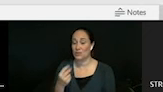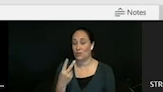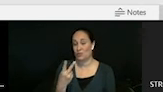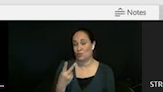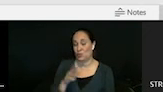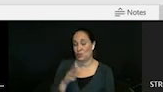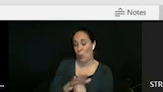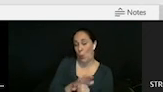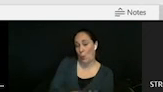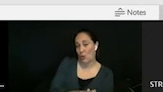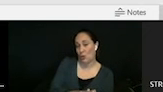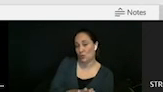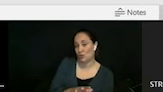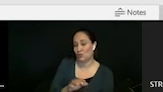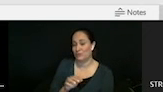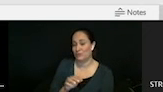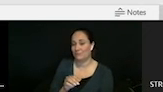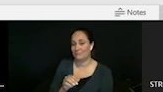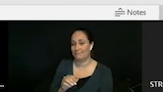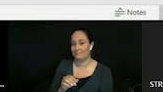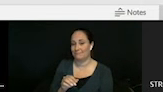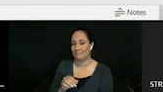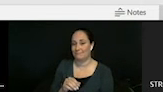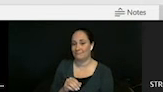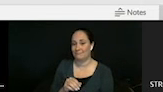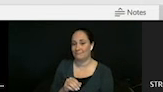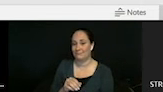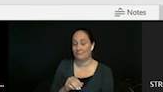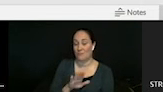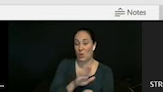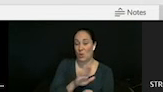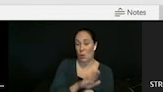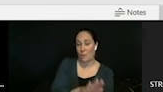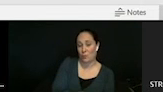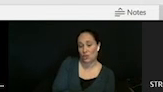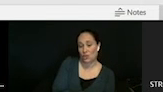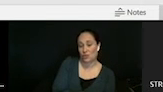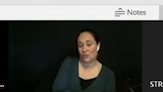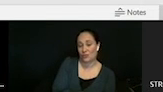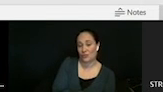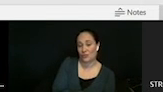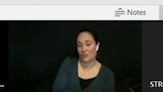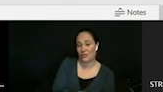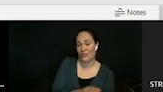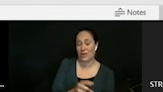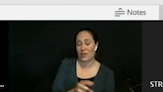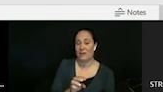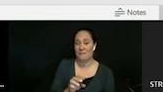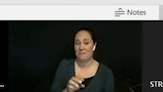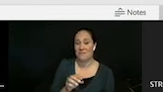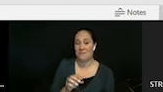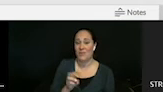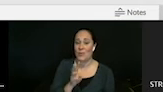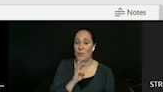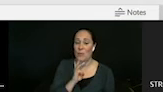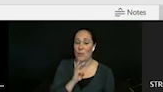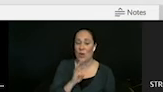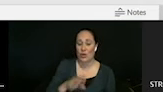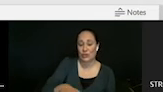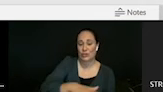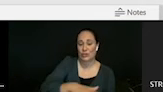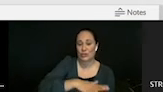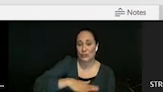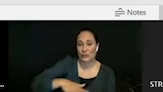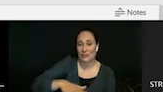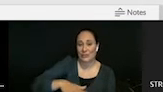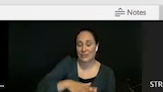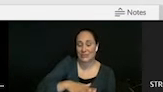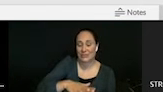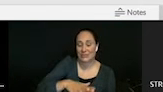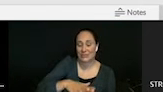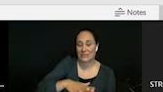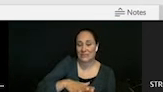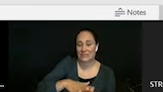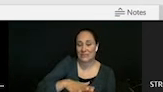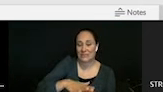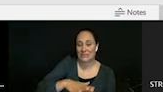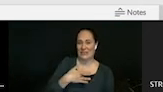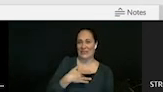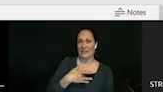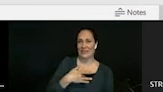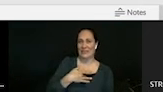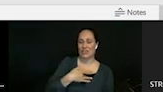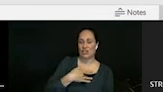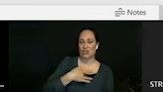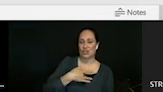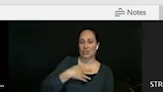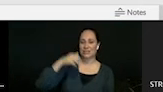pressure involved. The surface of the liquid is feeling a pressure. What pressure is it feeling? It's feeling atmospheric pressure,